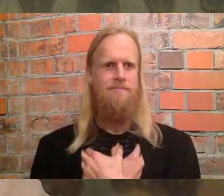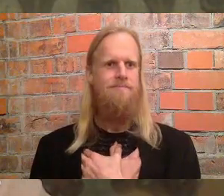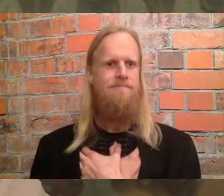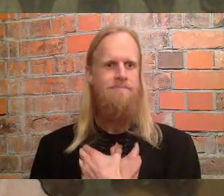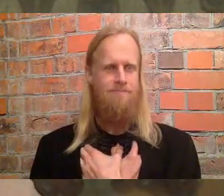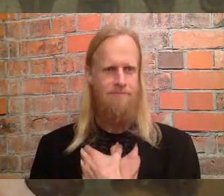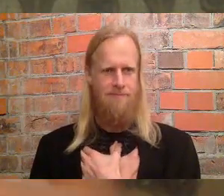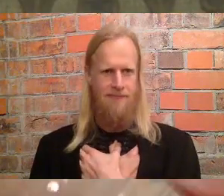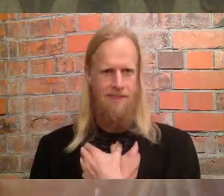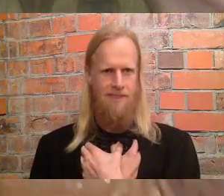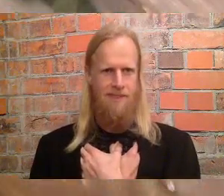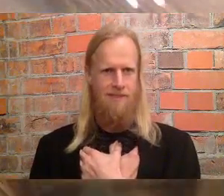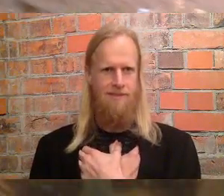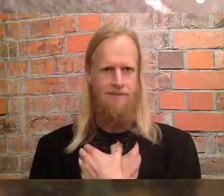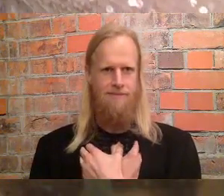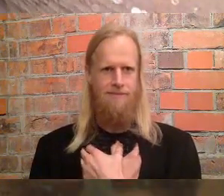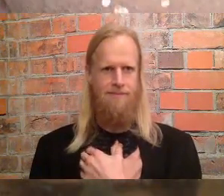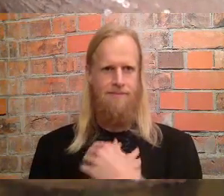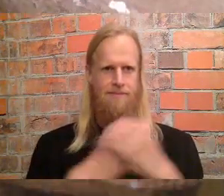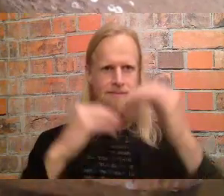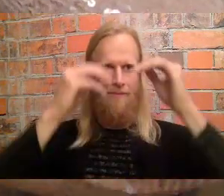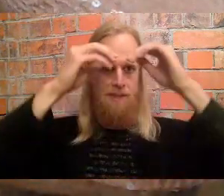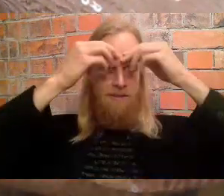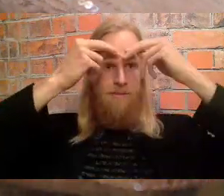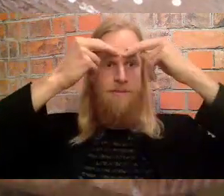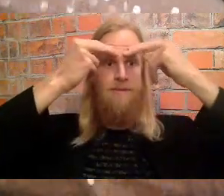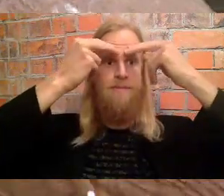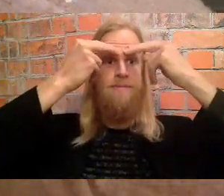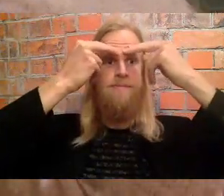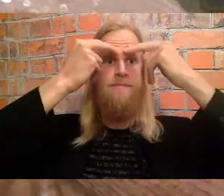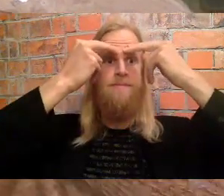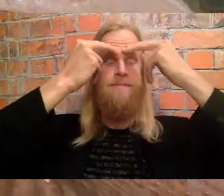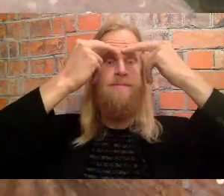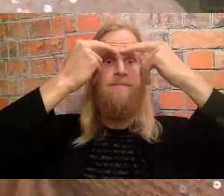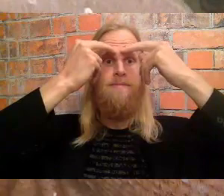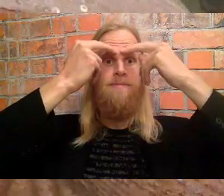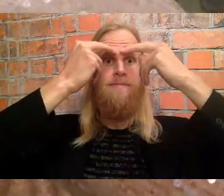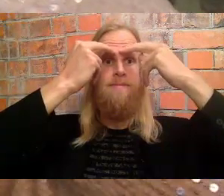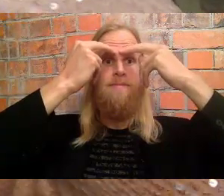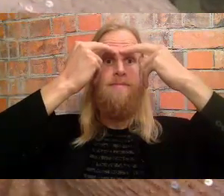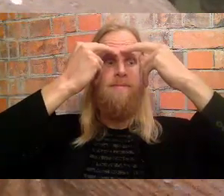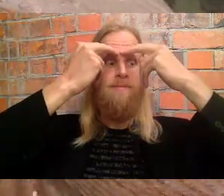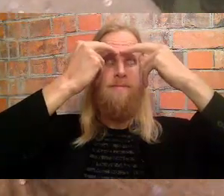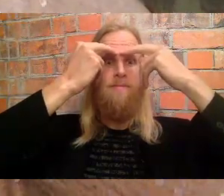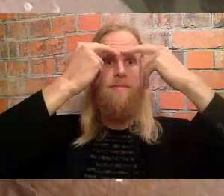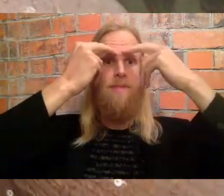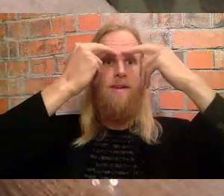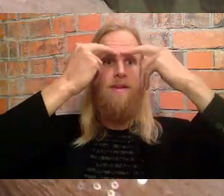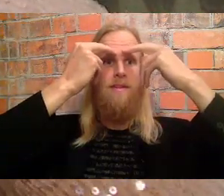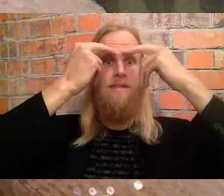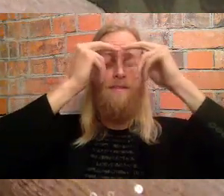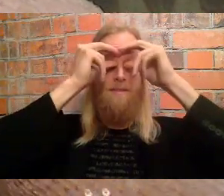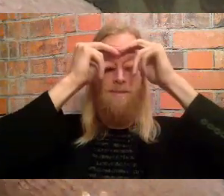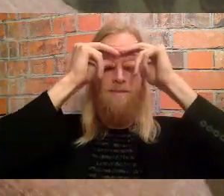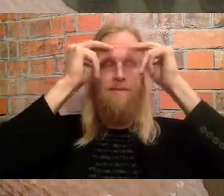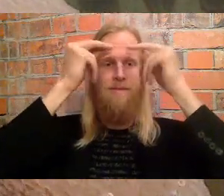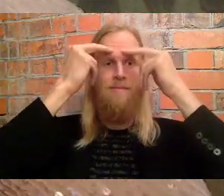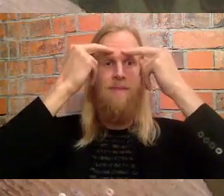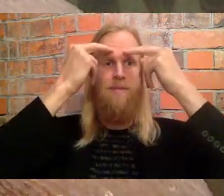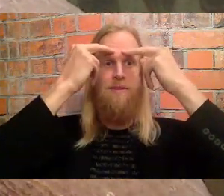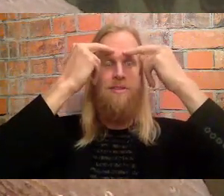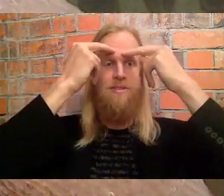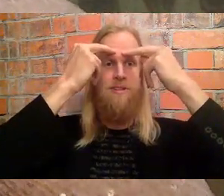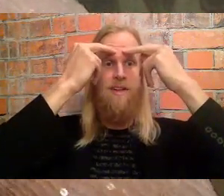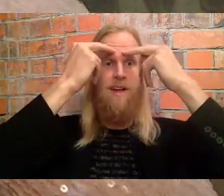And breathe. Tapping the eyebrows. I'm not really sure I have a divine purpose.